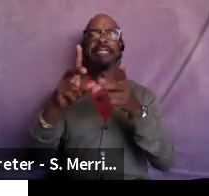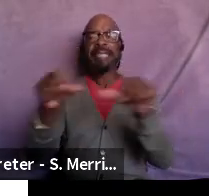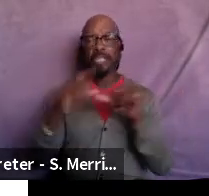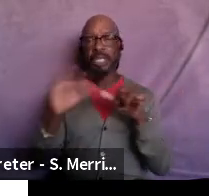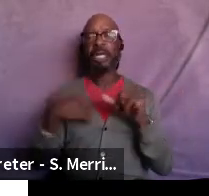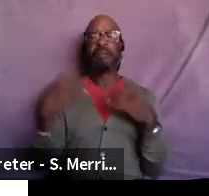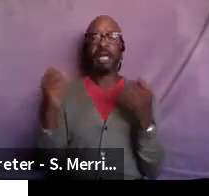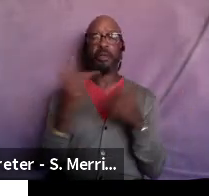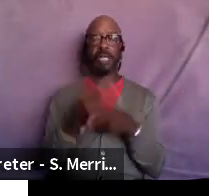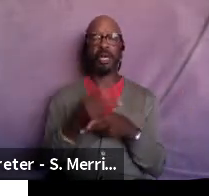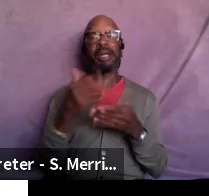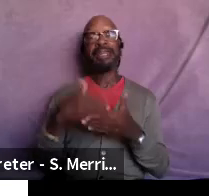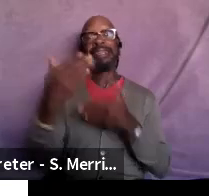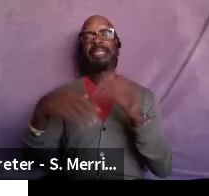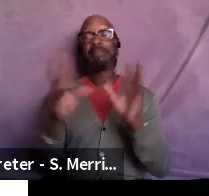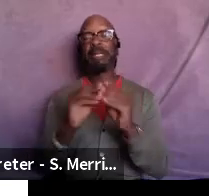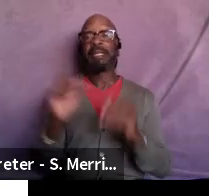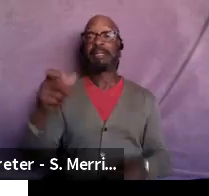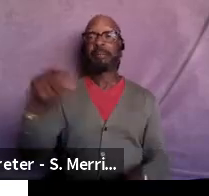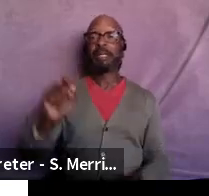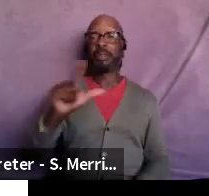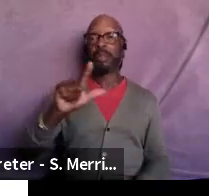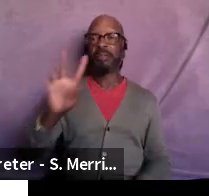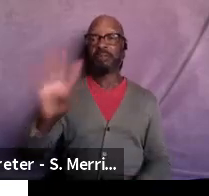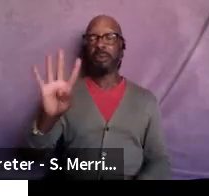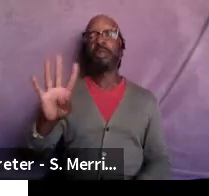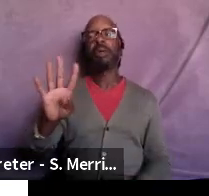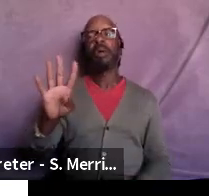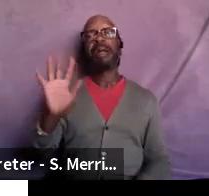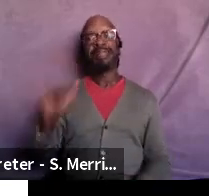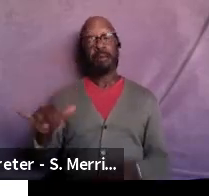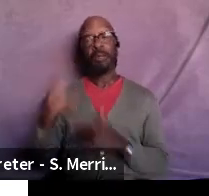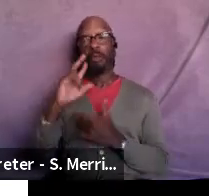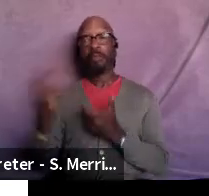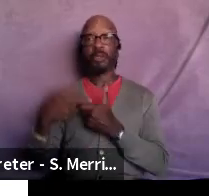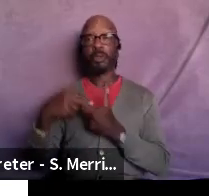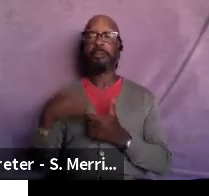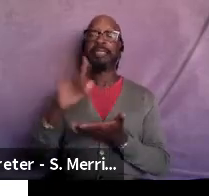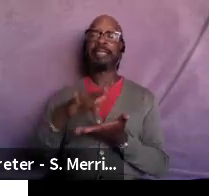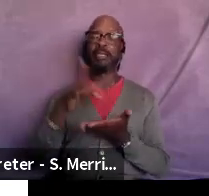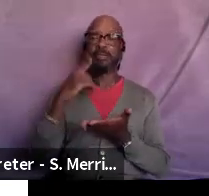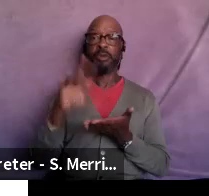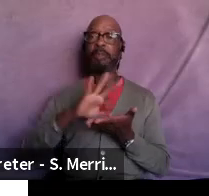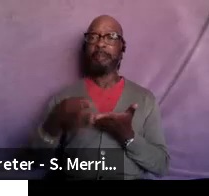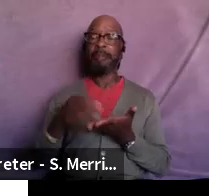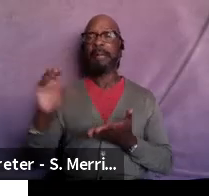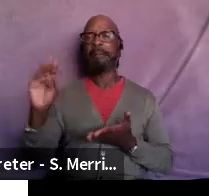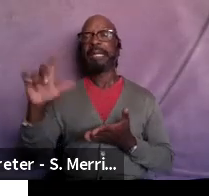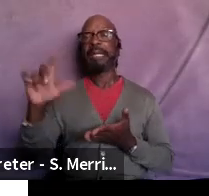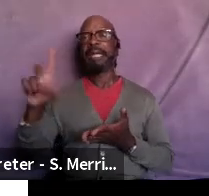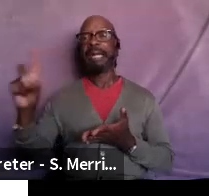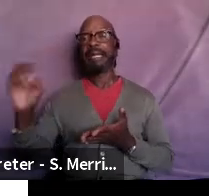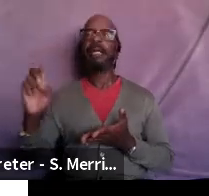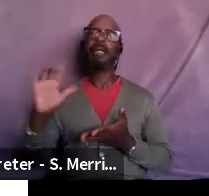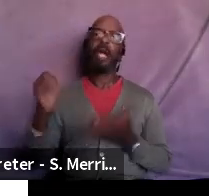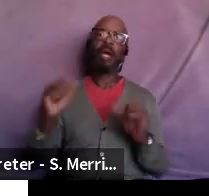on September 24th, and for that one we will be joined by the Centers for Medicare and Medicaid for a presentation on their efforts